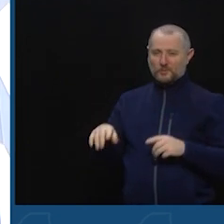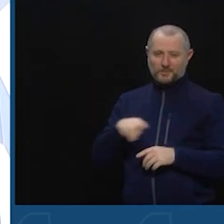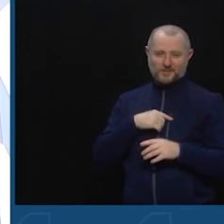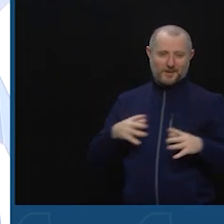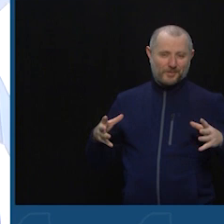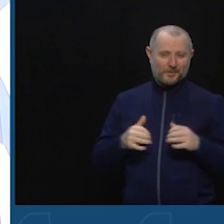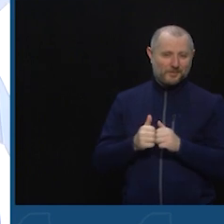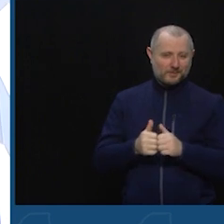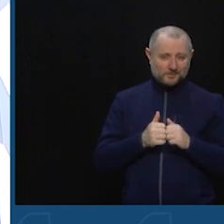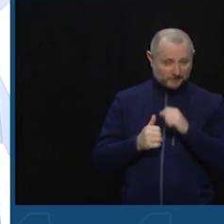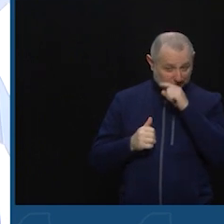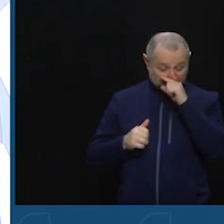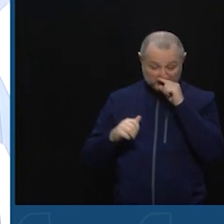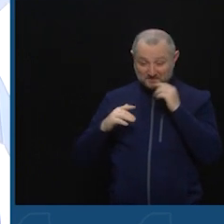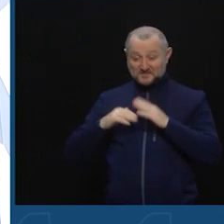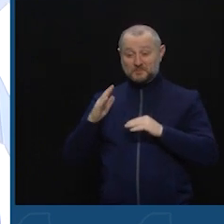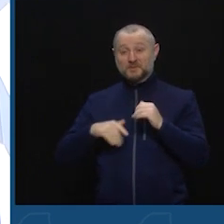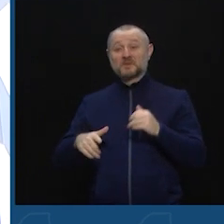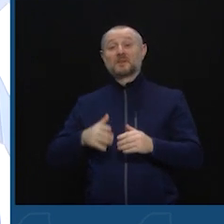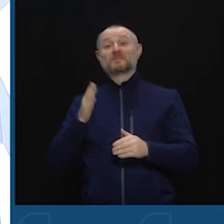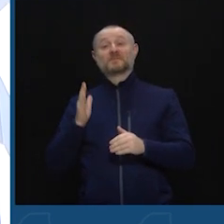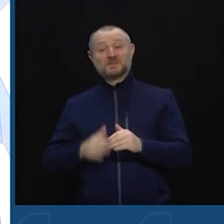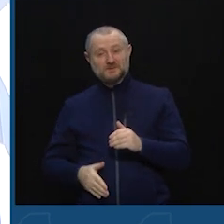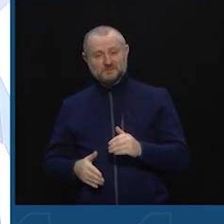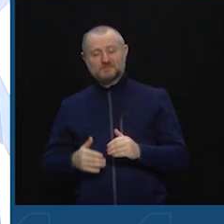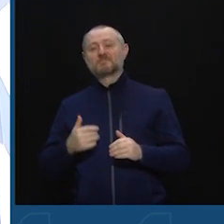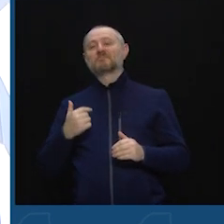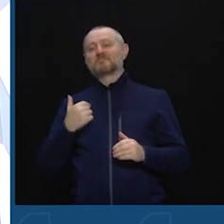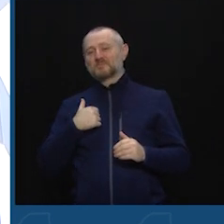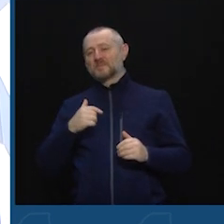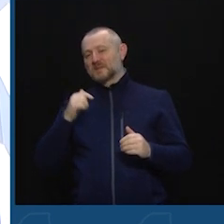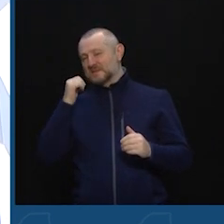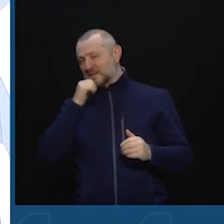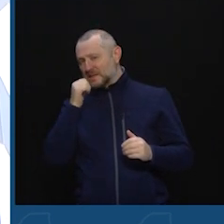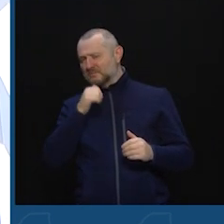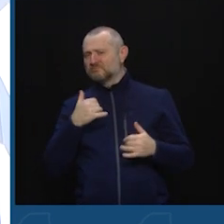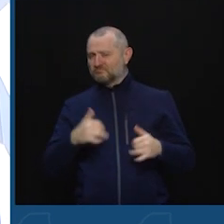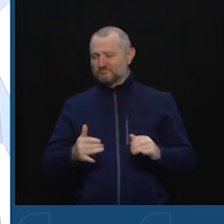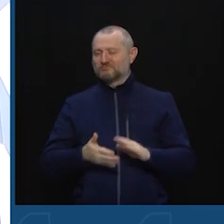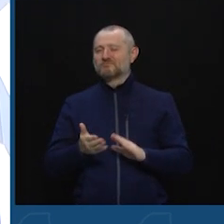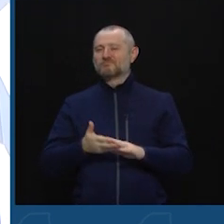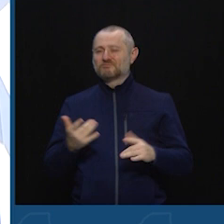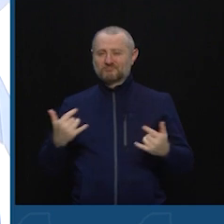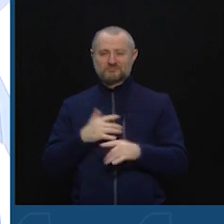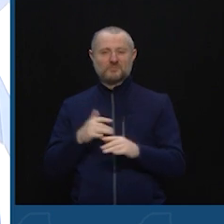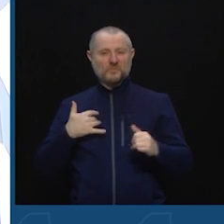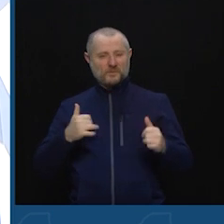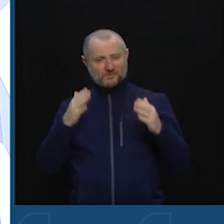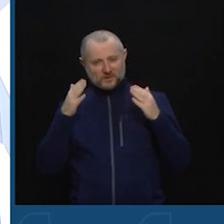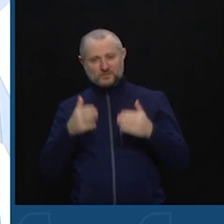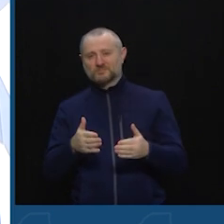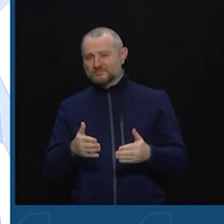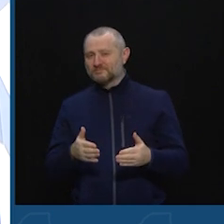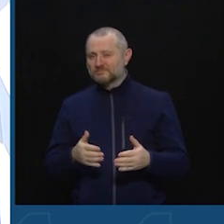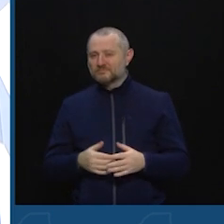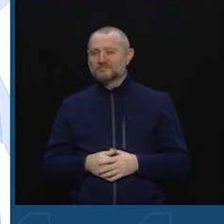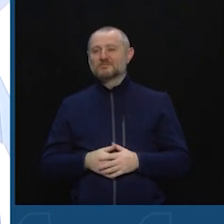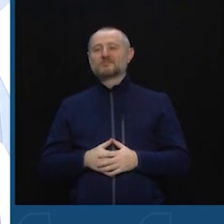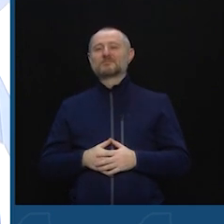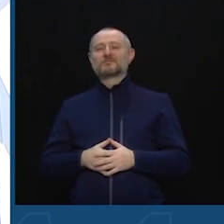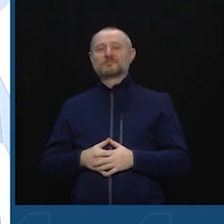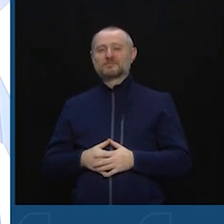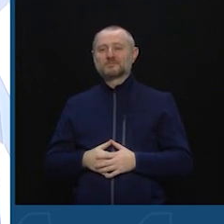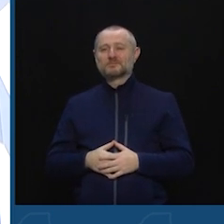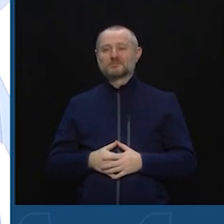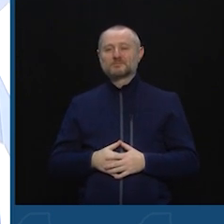wrapping up, we're shifting our focus to the daily operation of this world-class facility with our terminal management partner, Vantage Airport Group. What